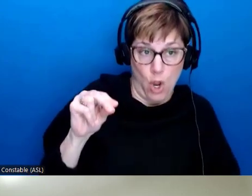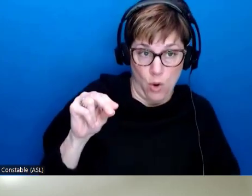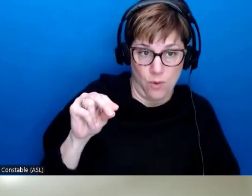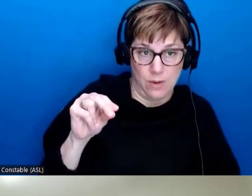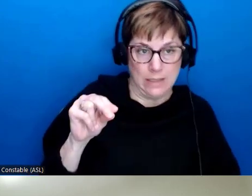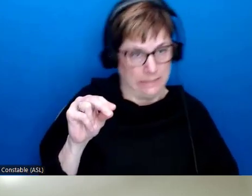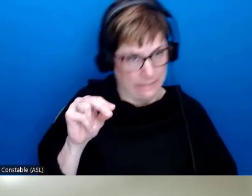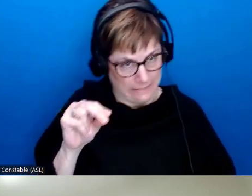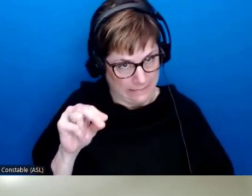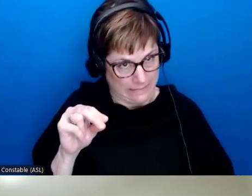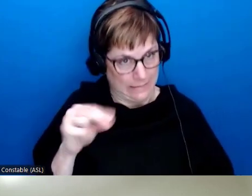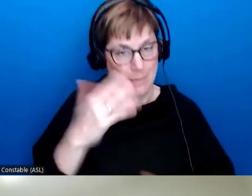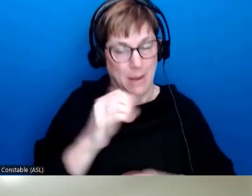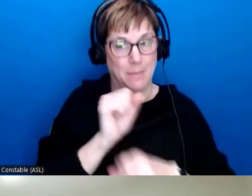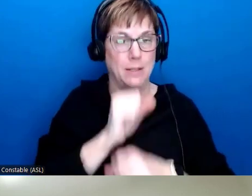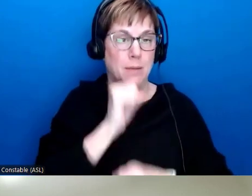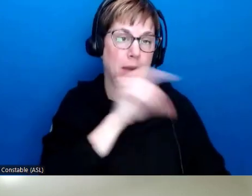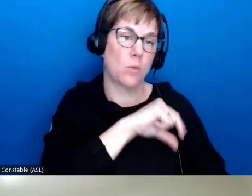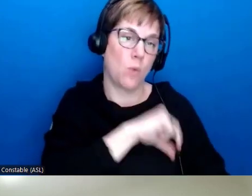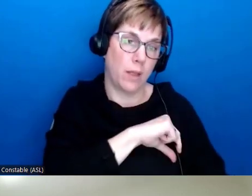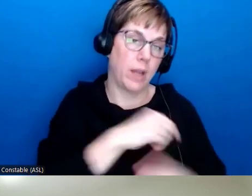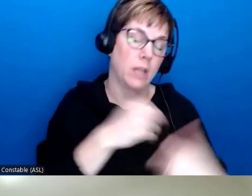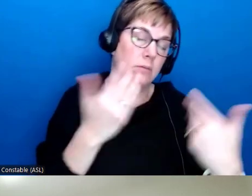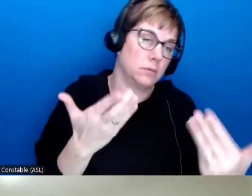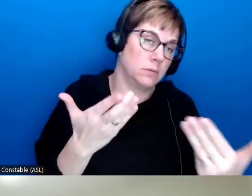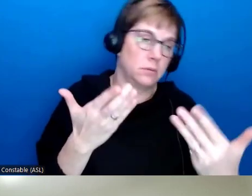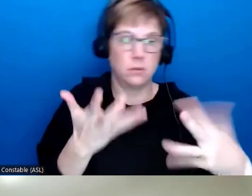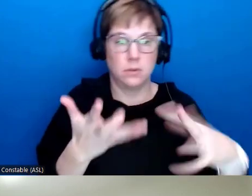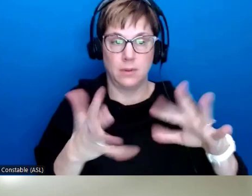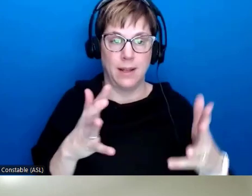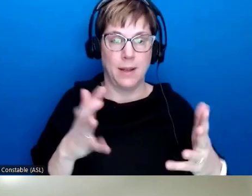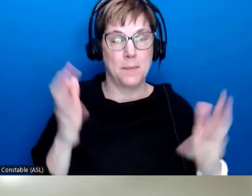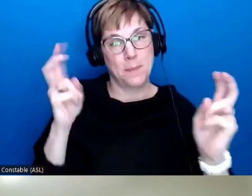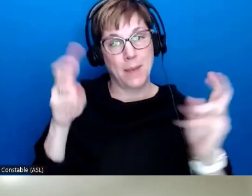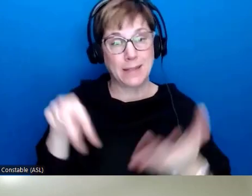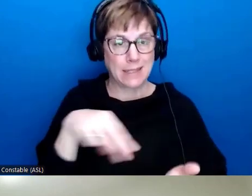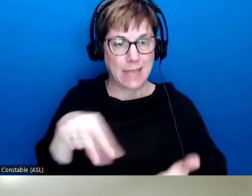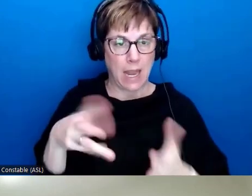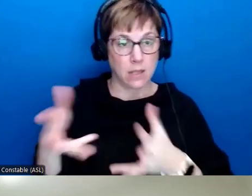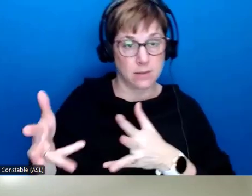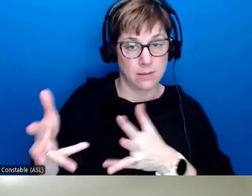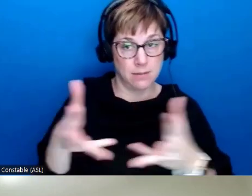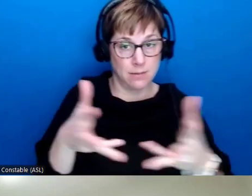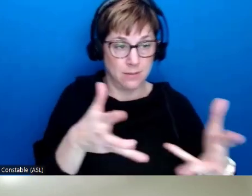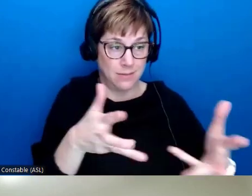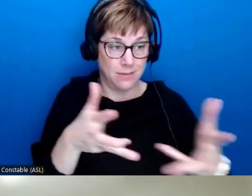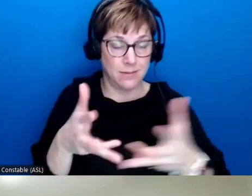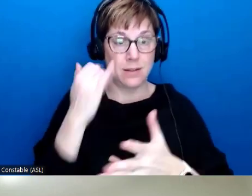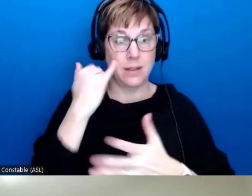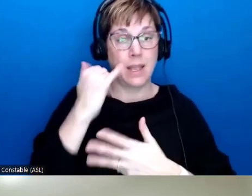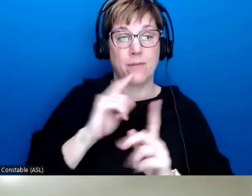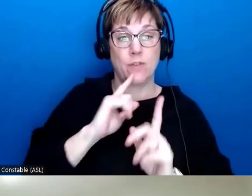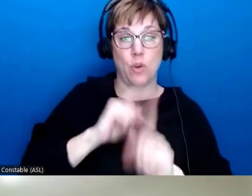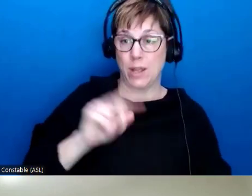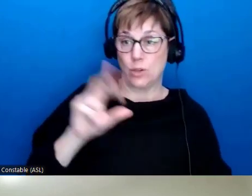not be qualified for the job. So it's a little bit of a dance, and if the answer to that question is no,